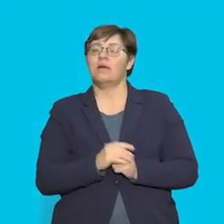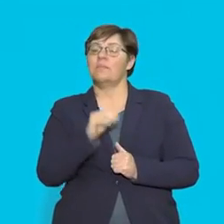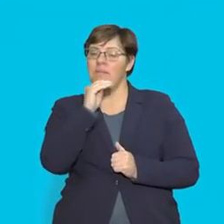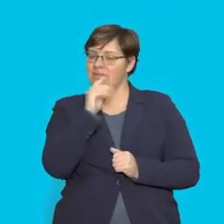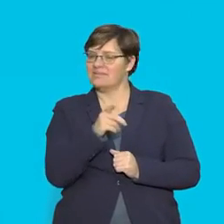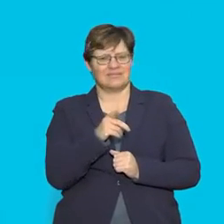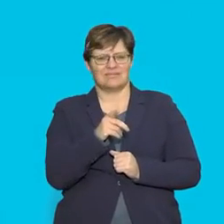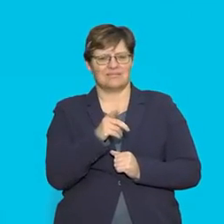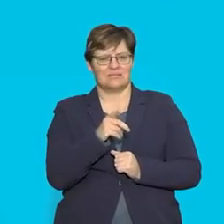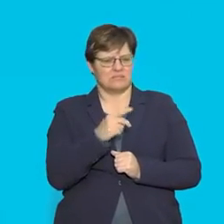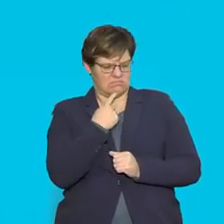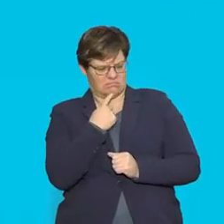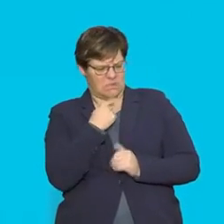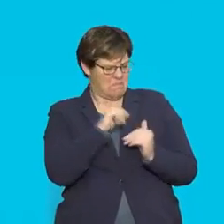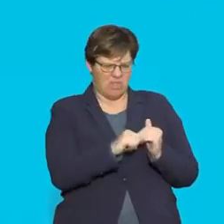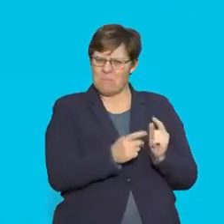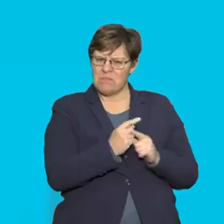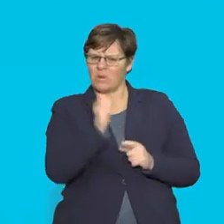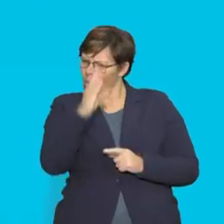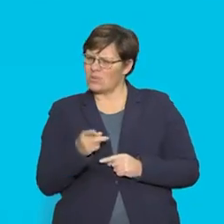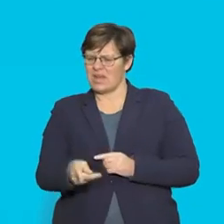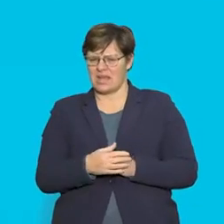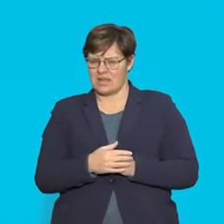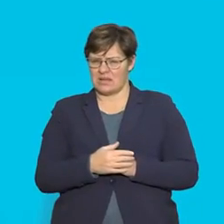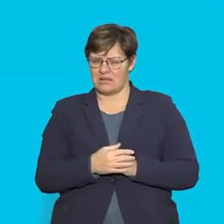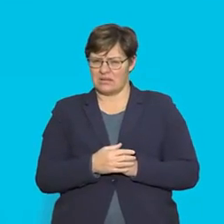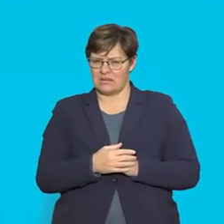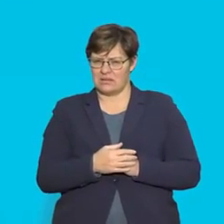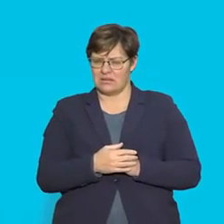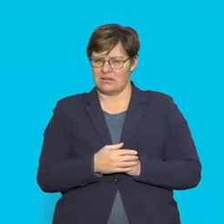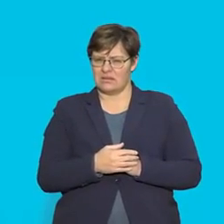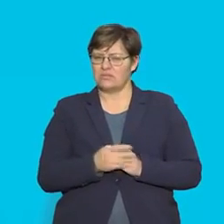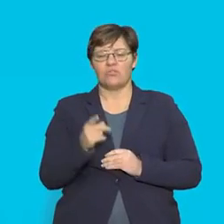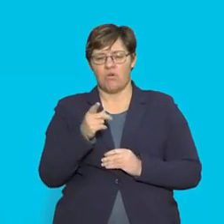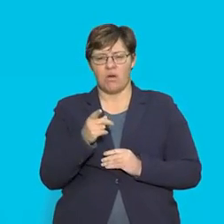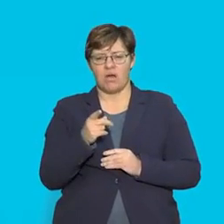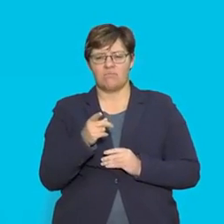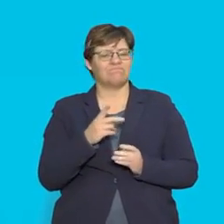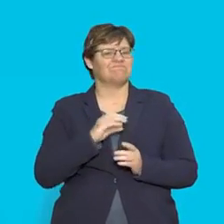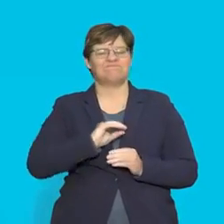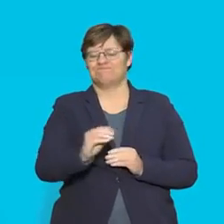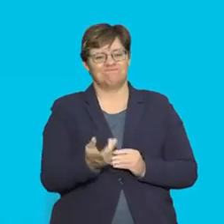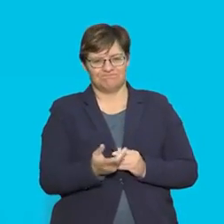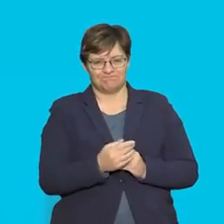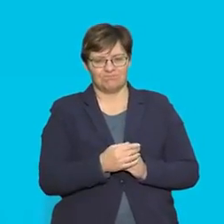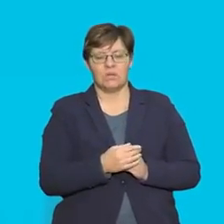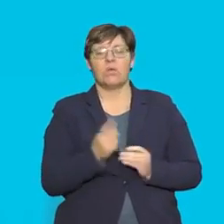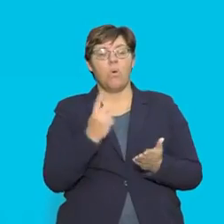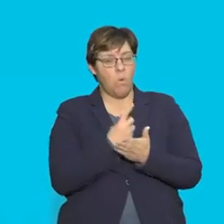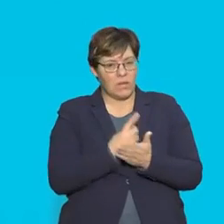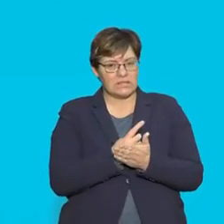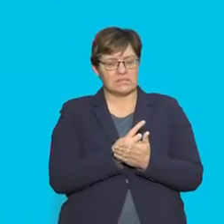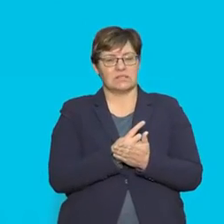monthly basis. Really, that at times that does not really make sense. Even the financial institutions themselves will not really